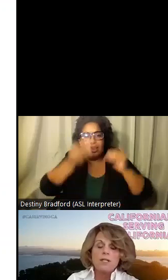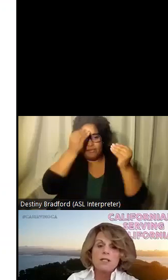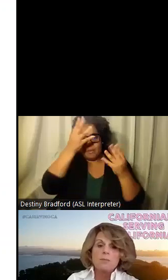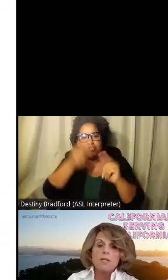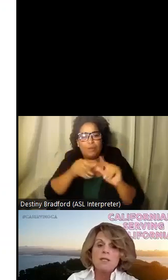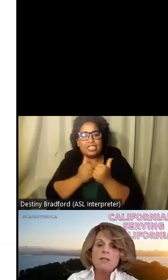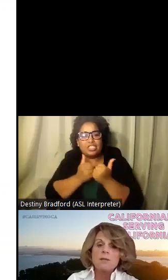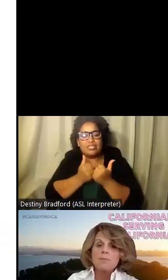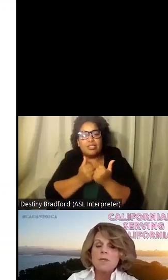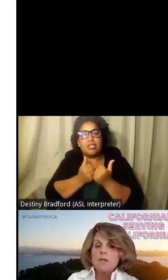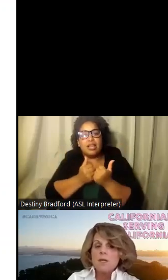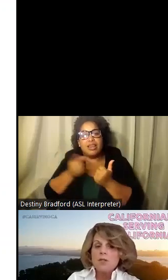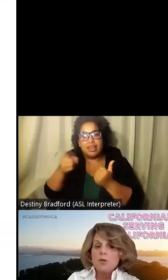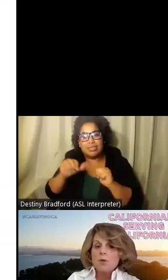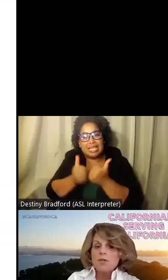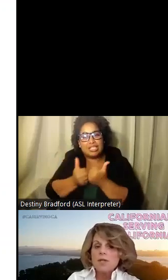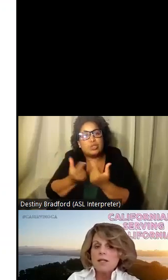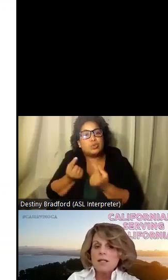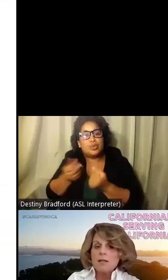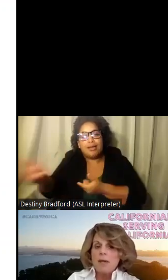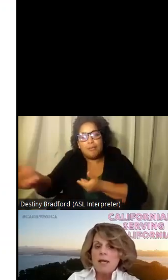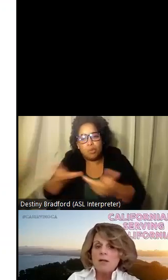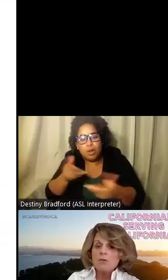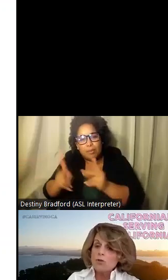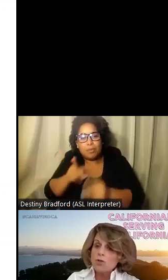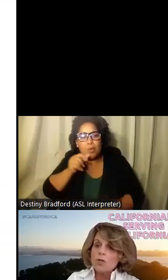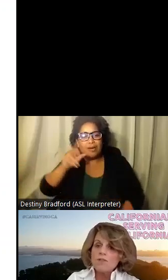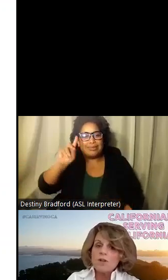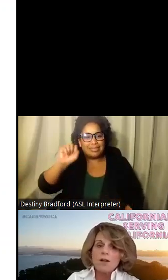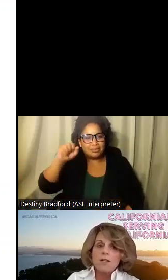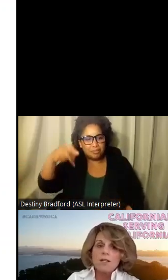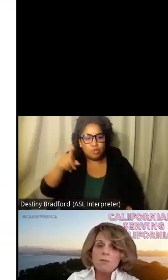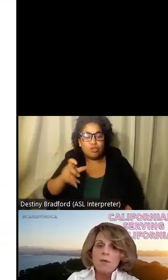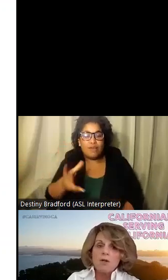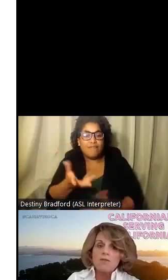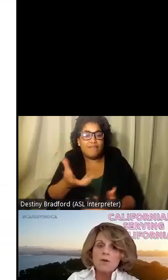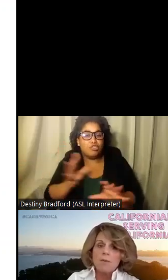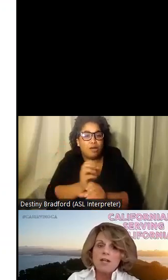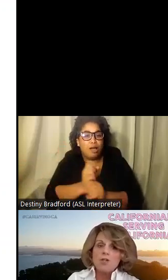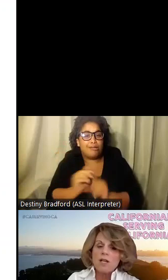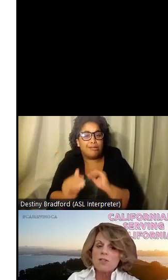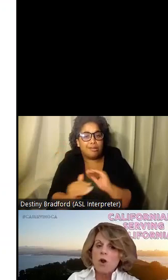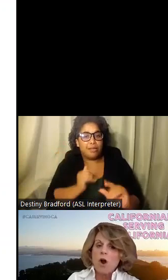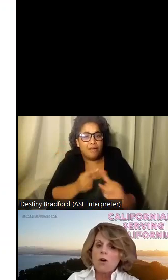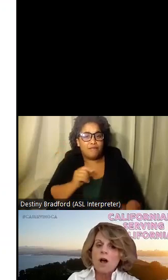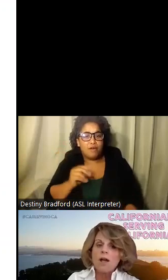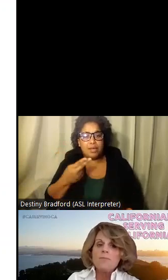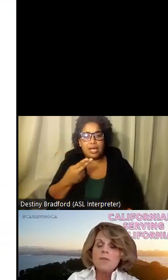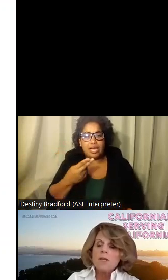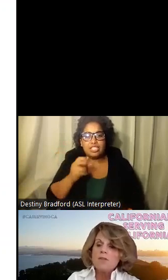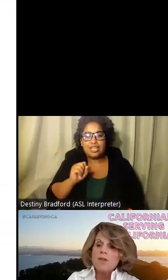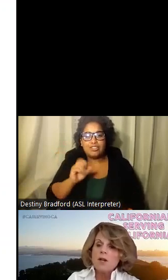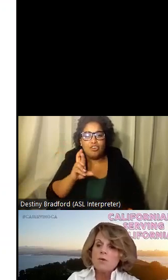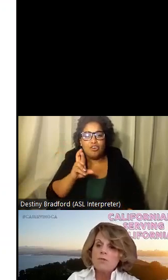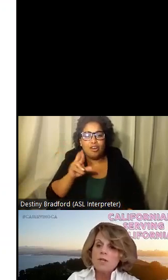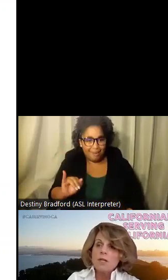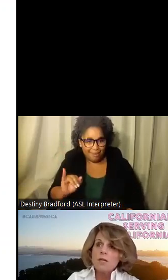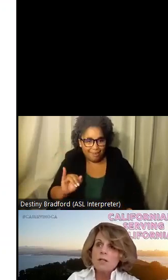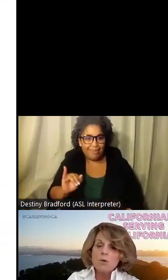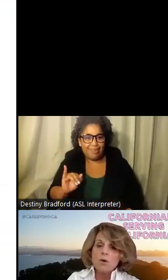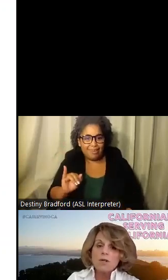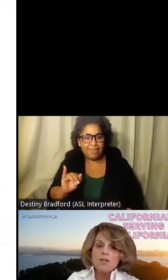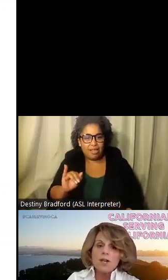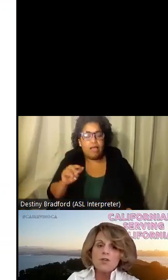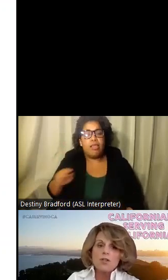employ DSPs. You will get an email, or you should have gotten an email from HSRI. They're